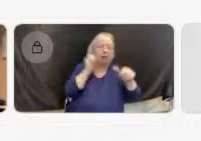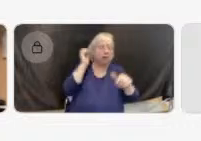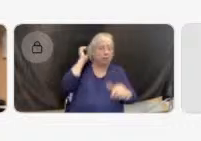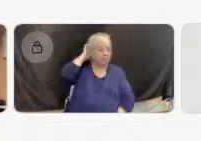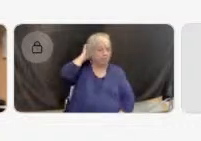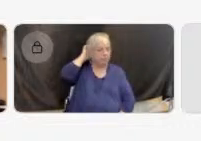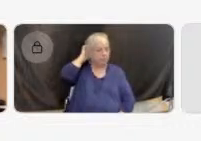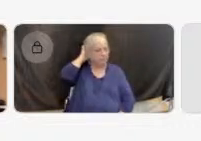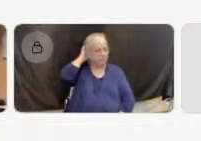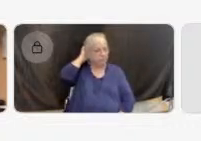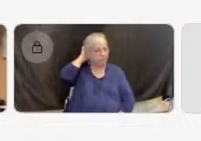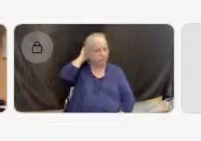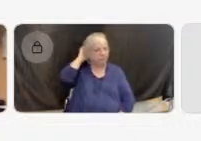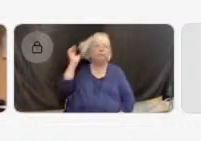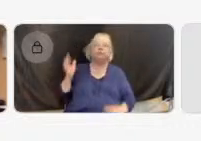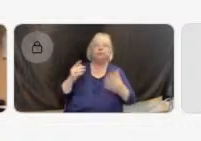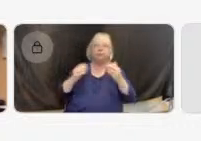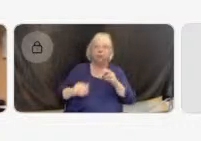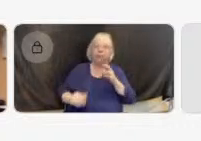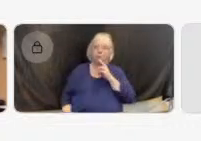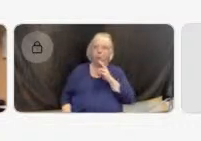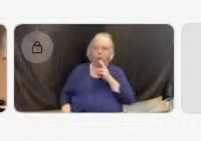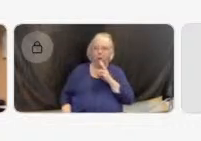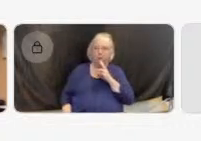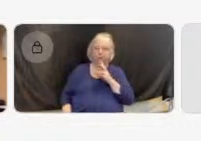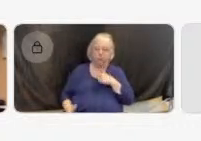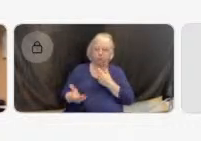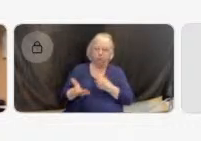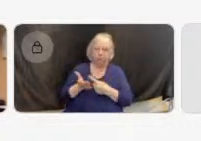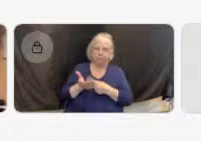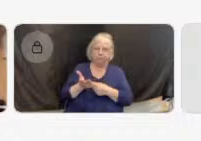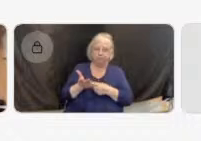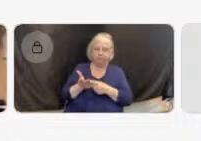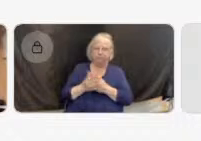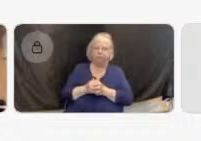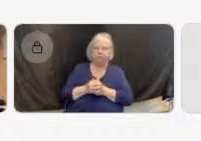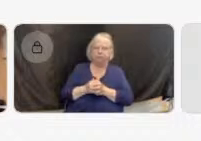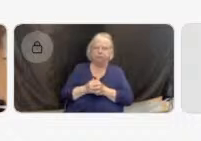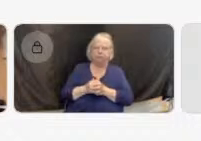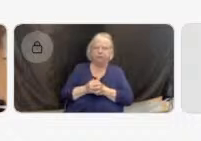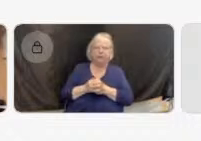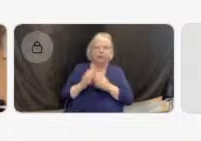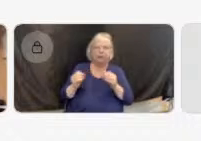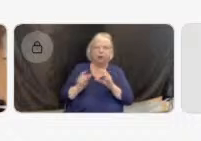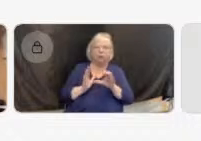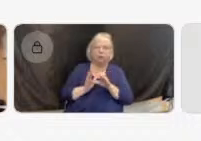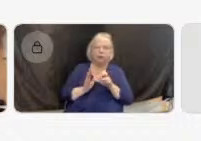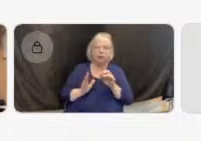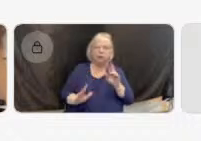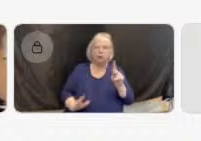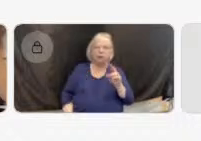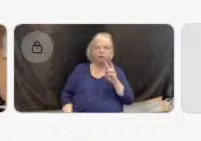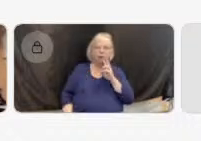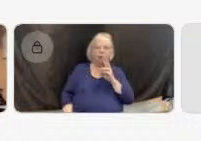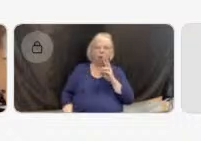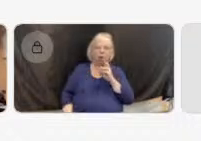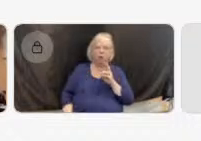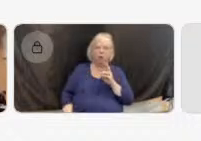wanted to talk about water. So there is no Central Arkansas water